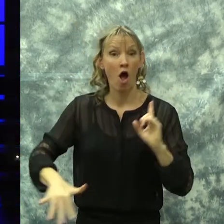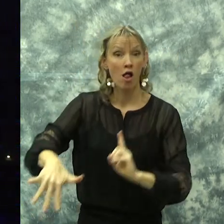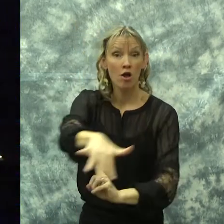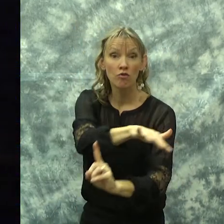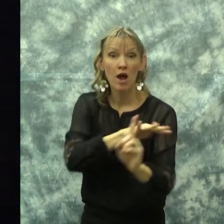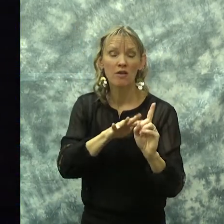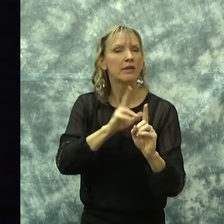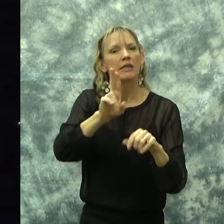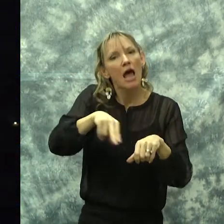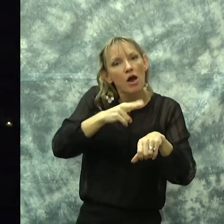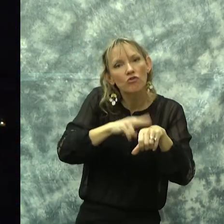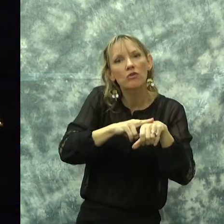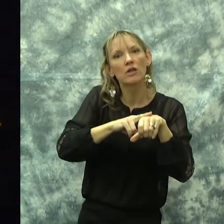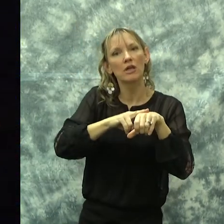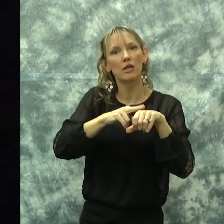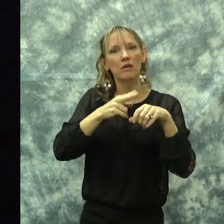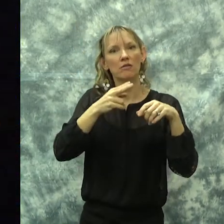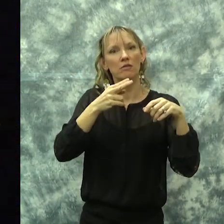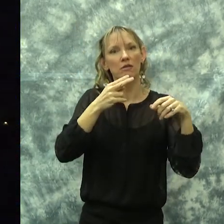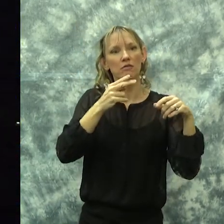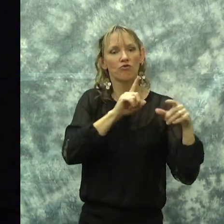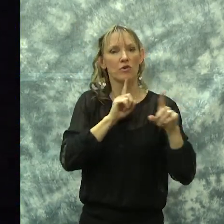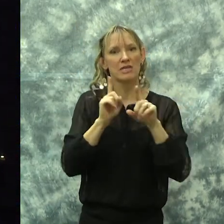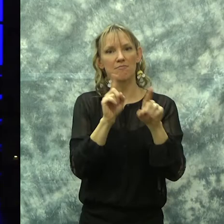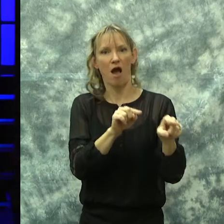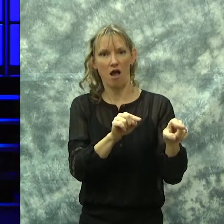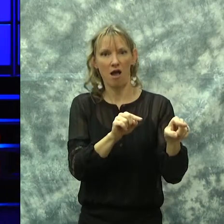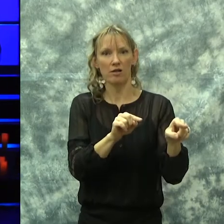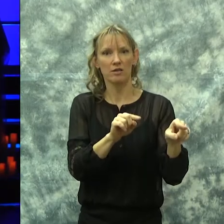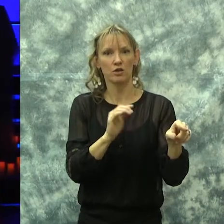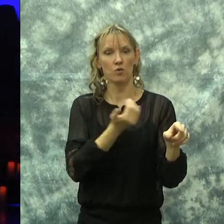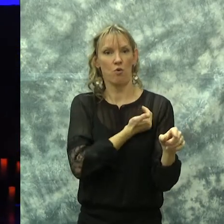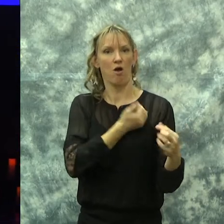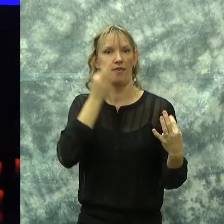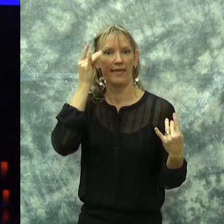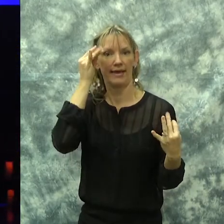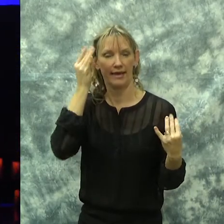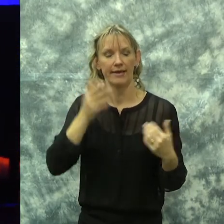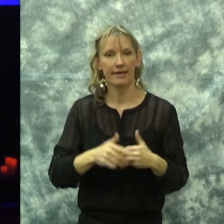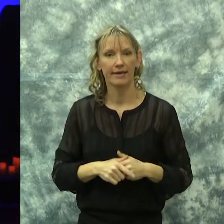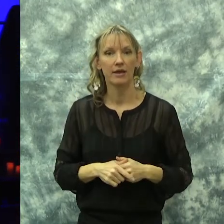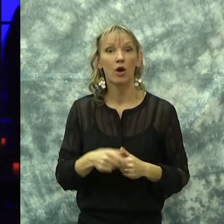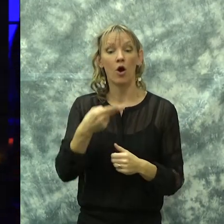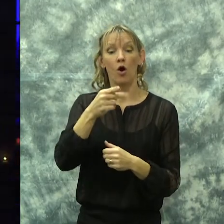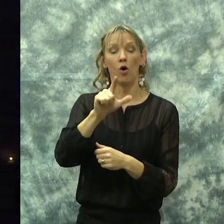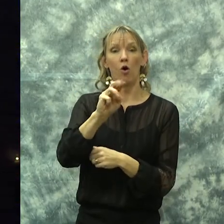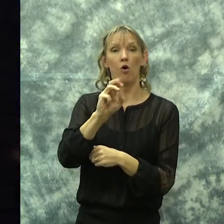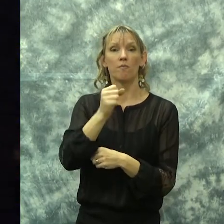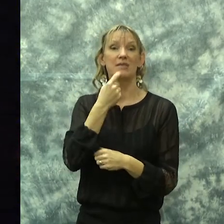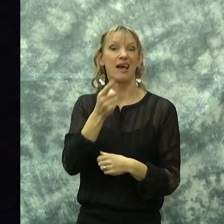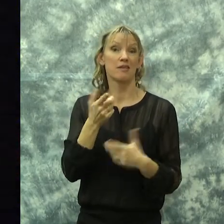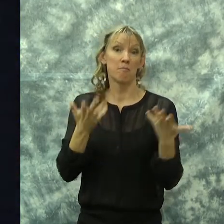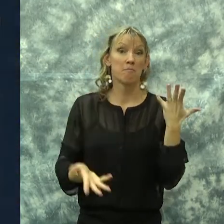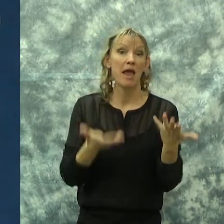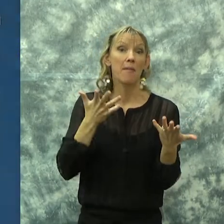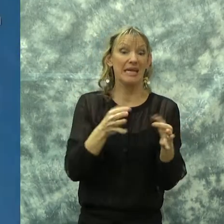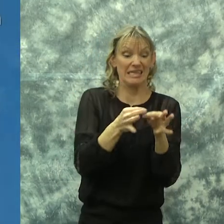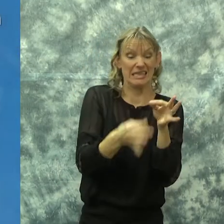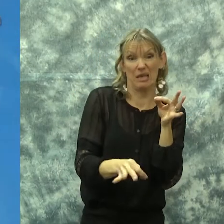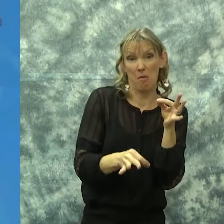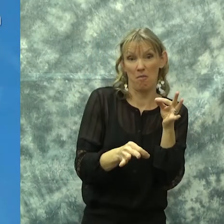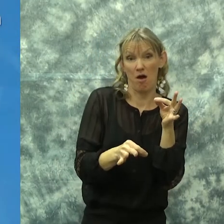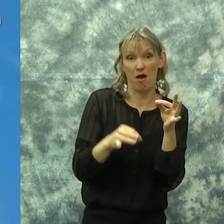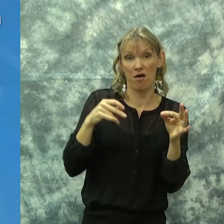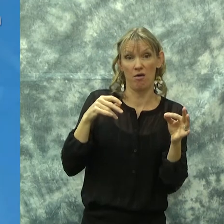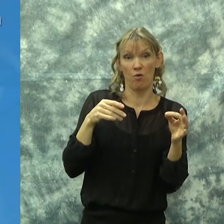that naturally and organically responds to our thinking. Holmes puts it this way. He says, perhaps the simplest